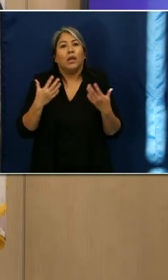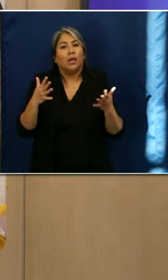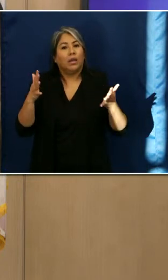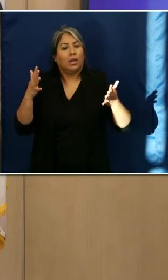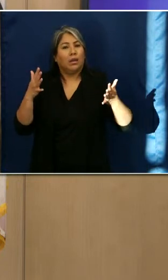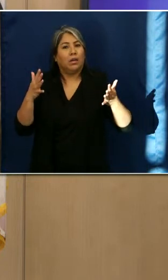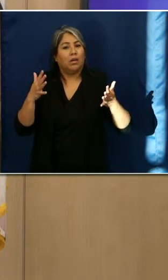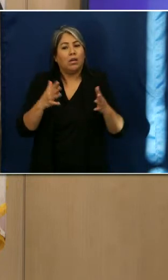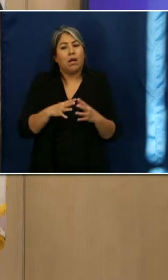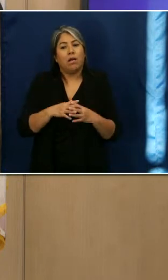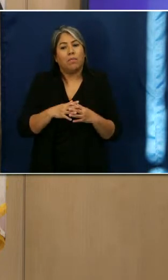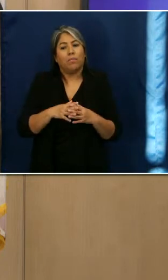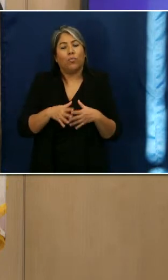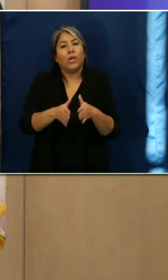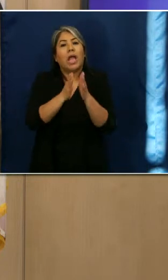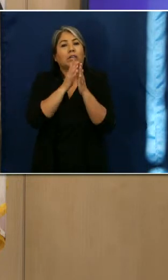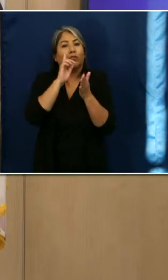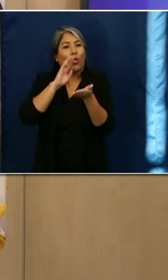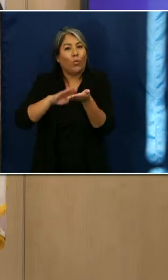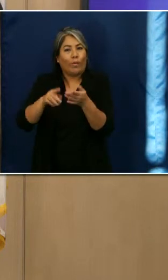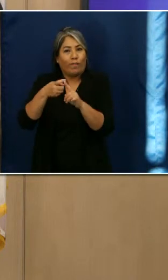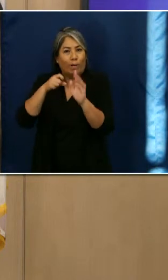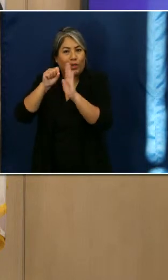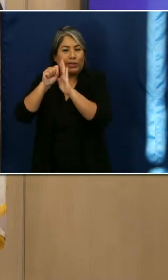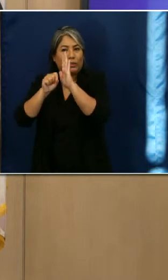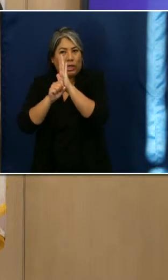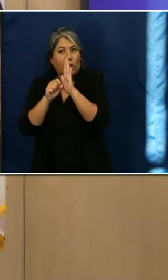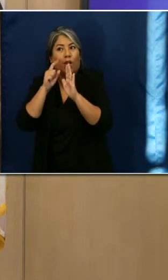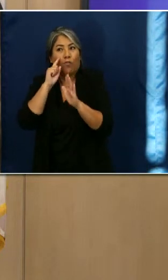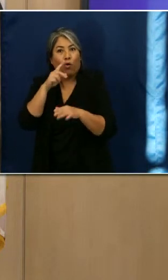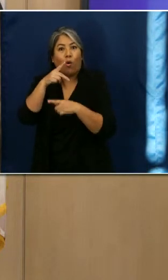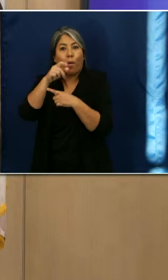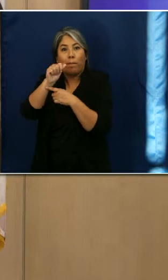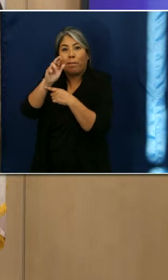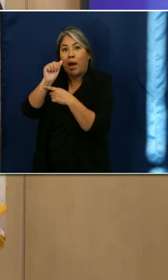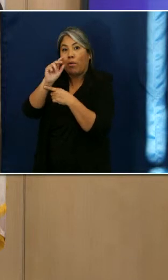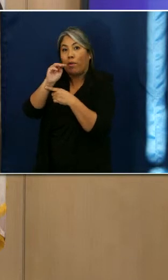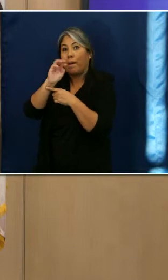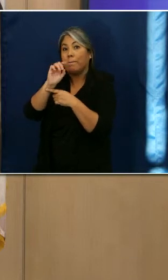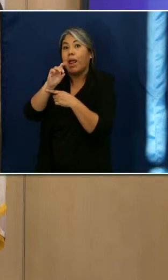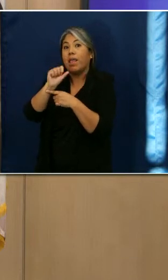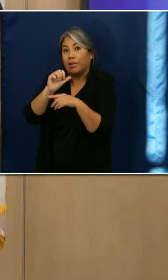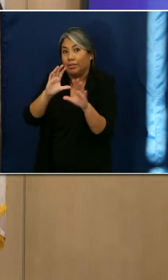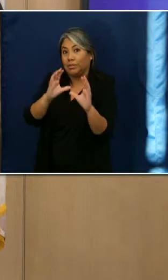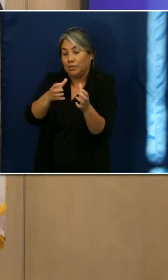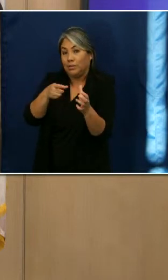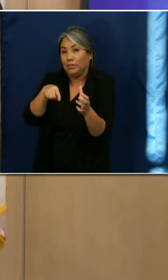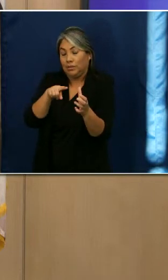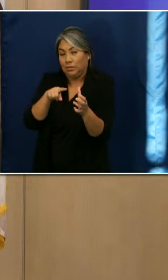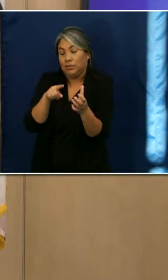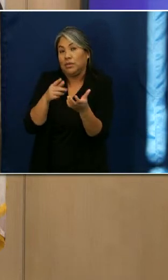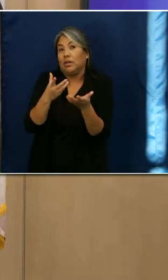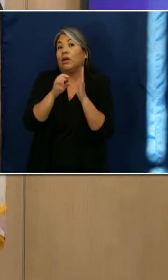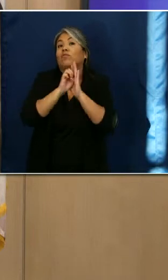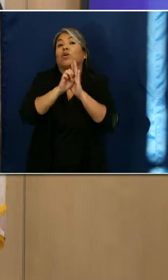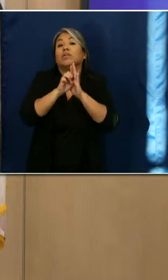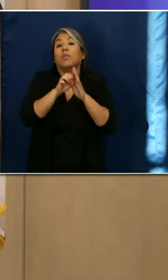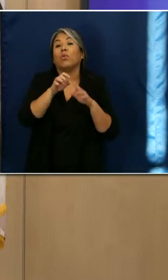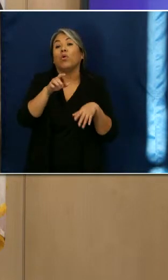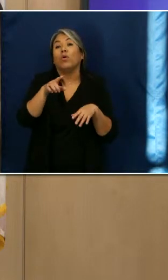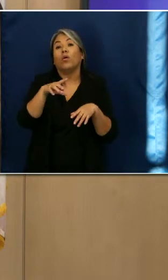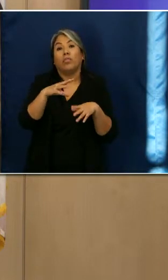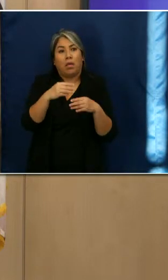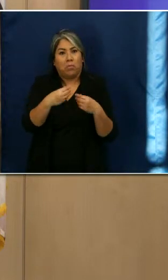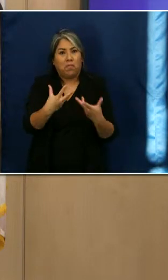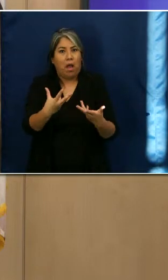previously asked for a waiver from the state for paramedics, for instance, to